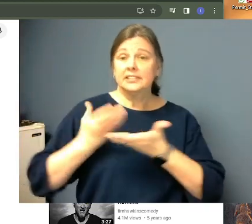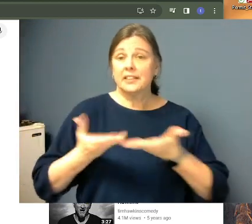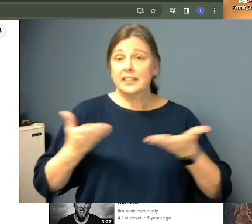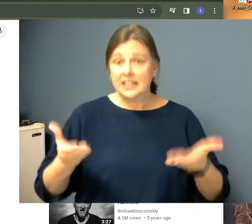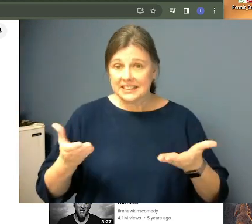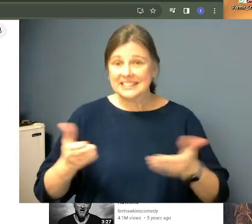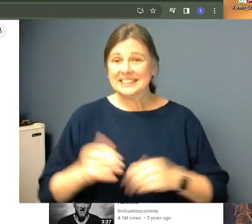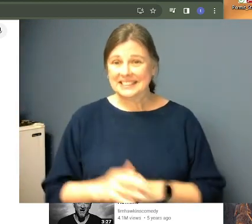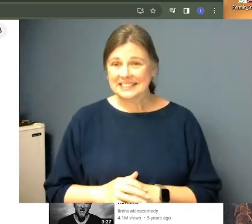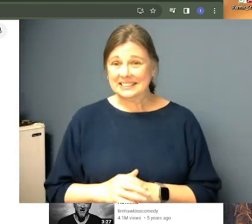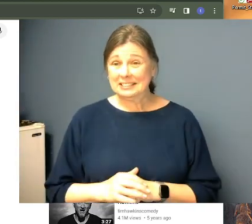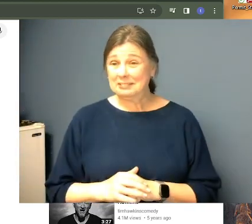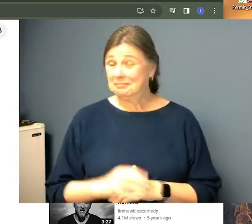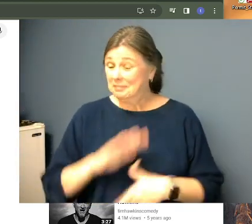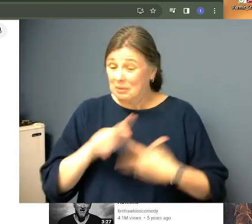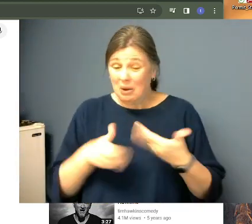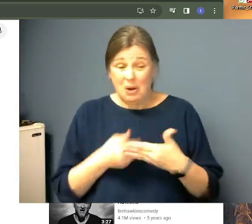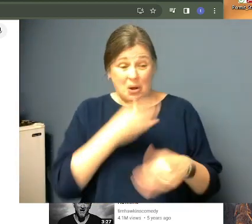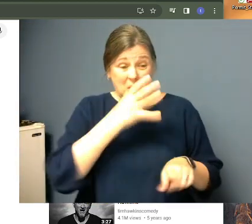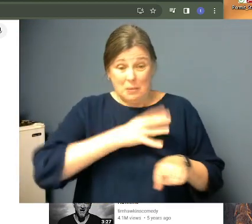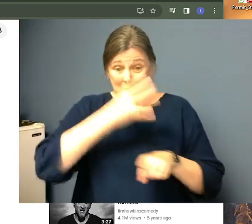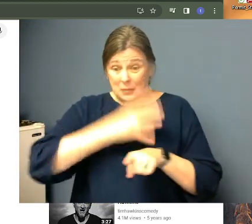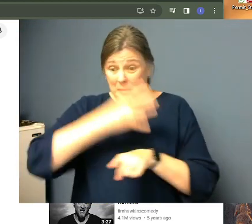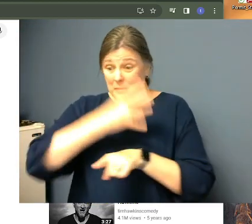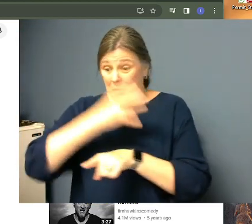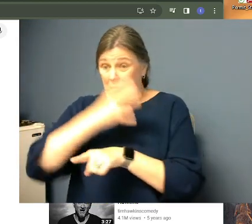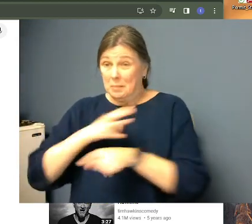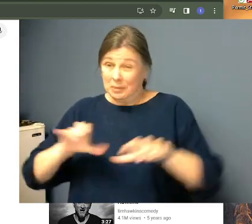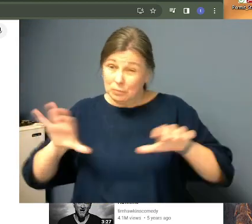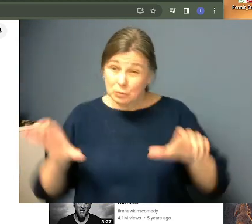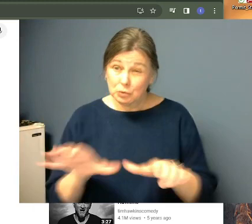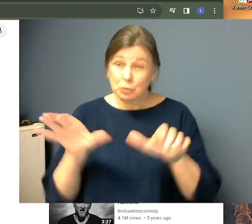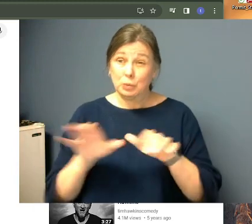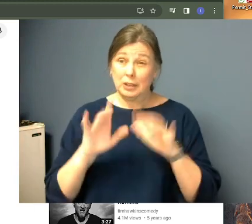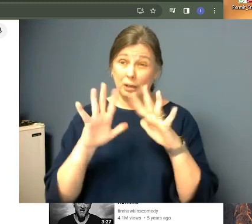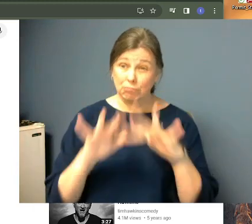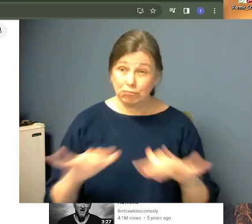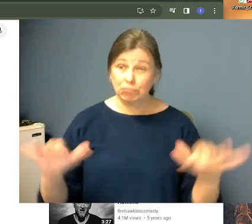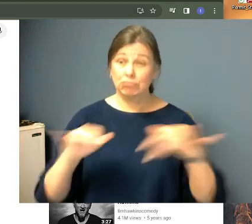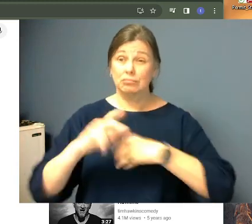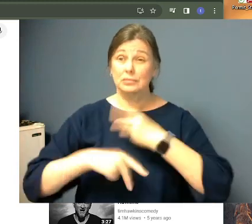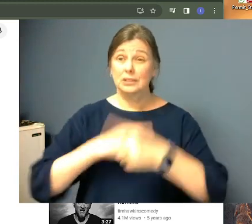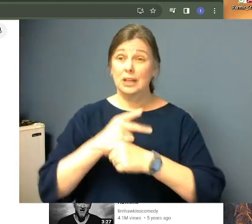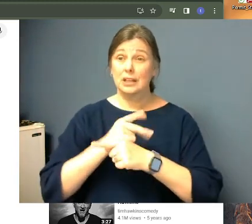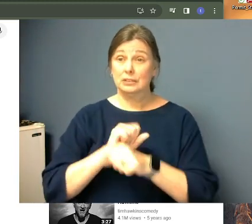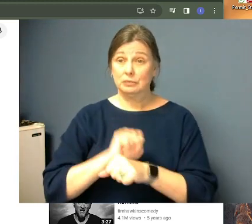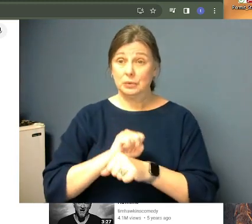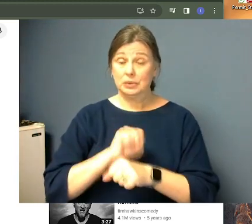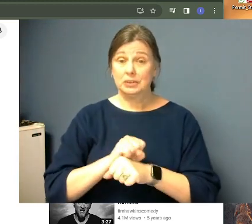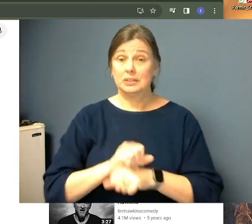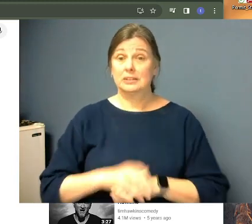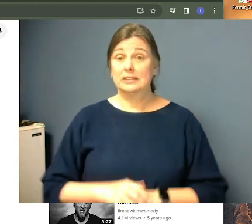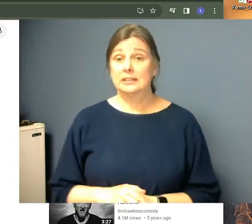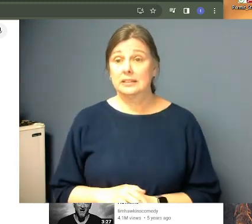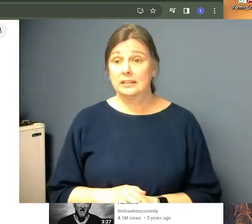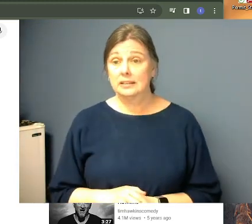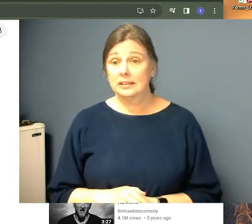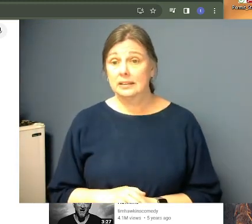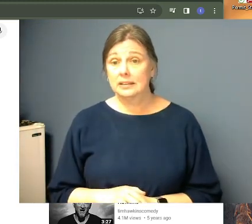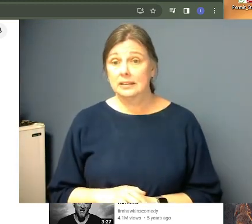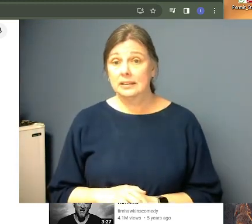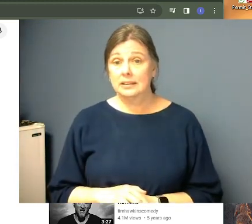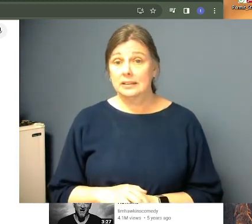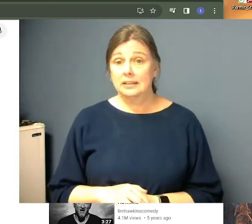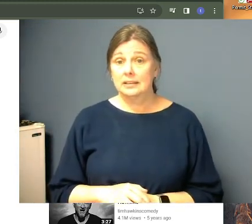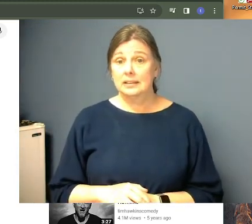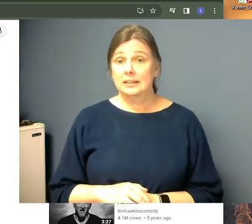It's all women doing all the work. I didn't want you to get too excited, though. It's still